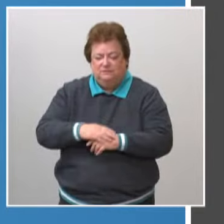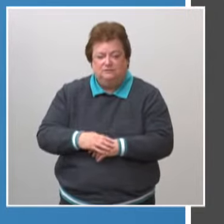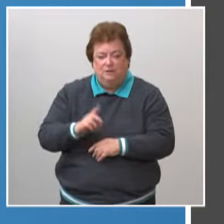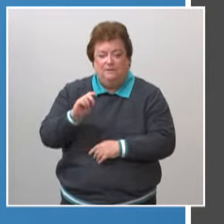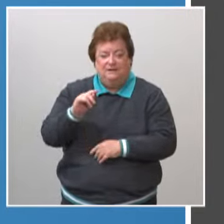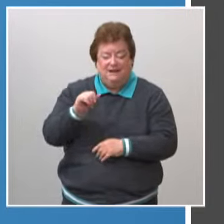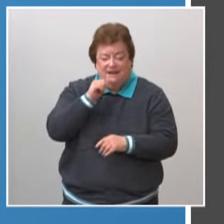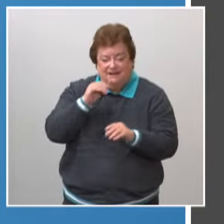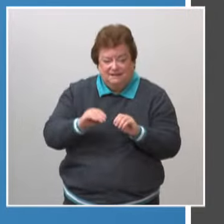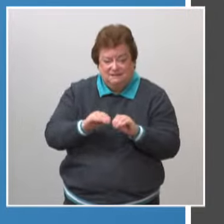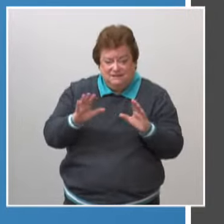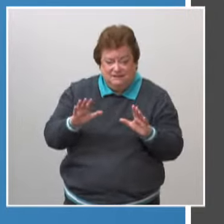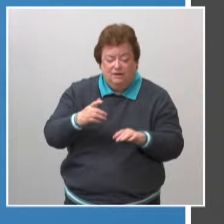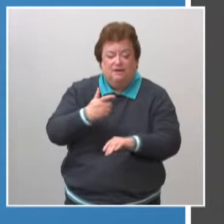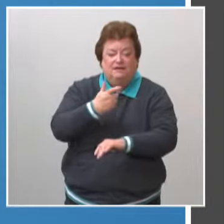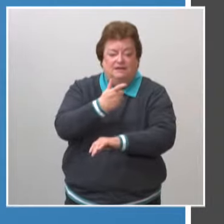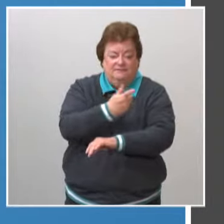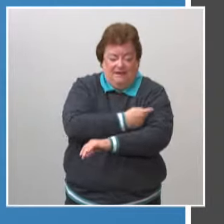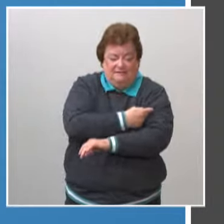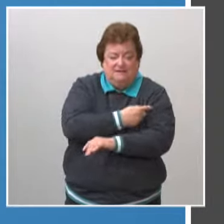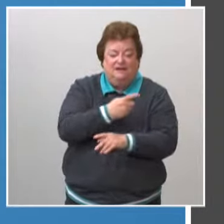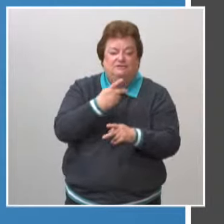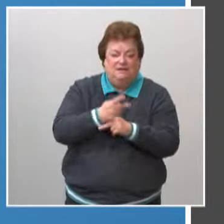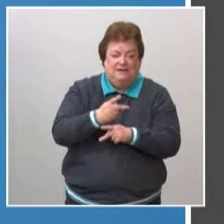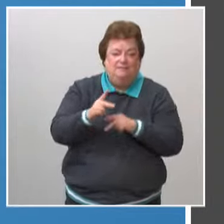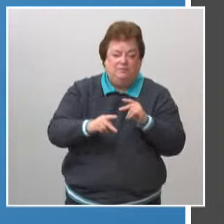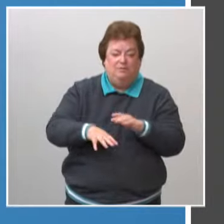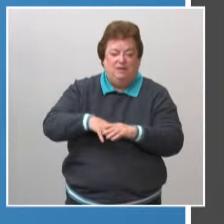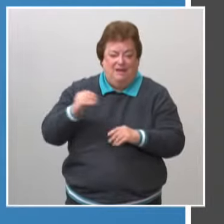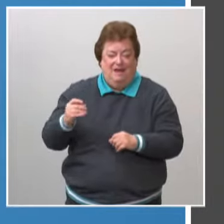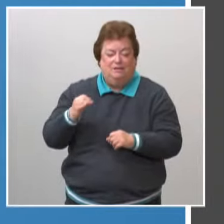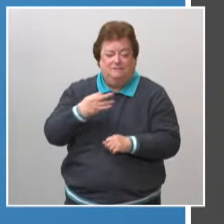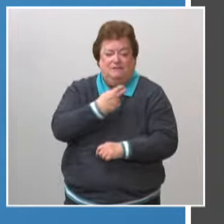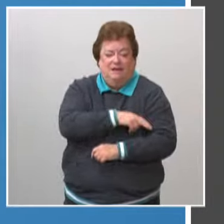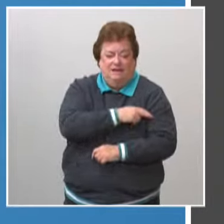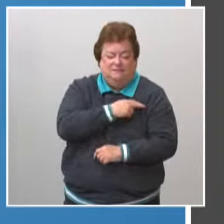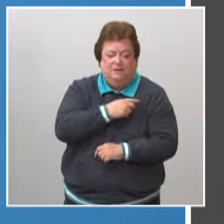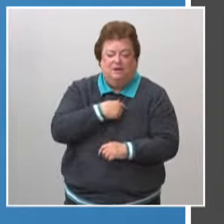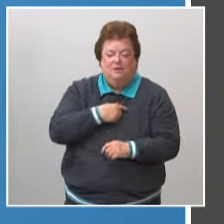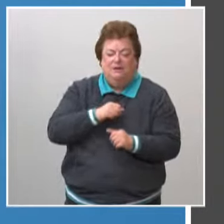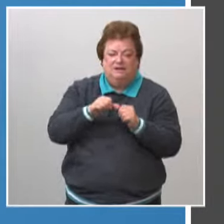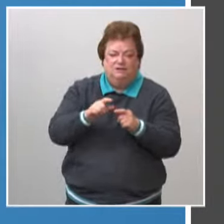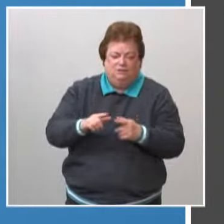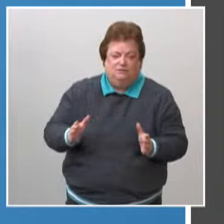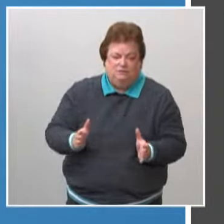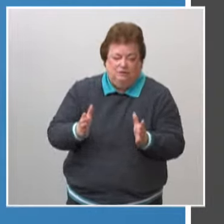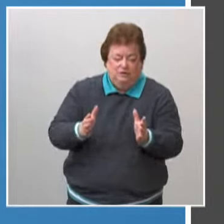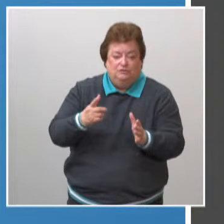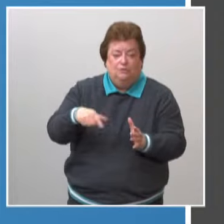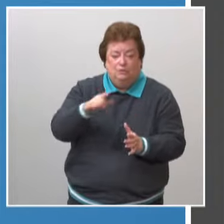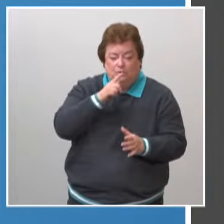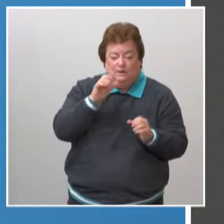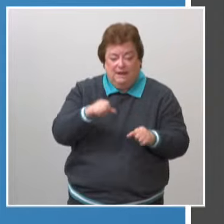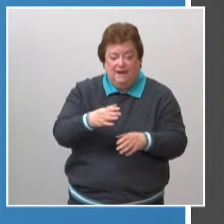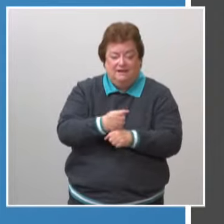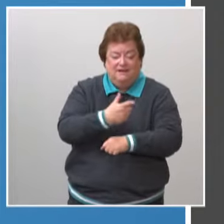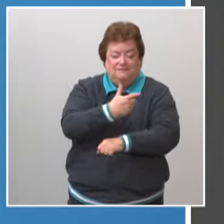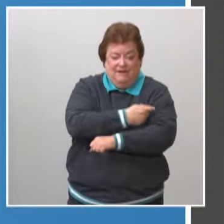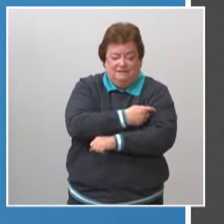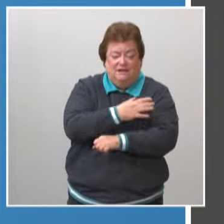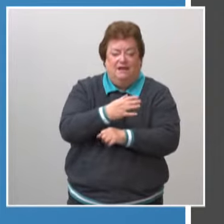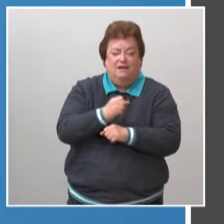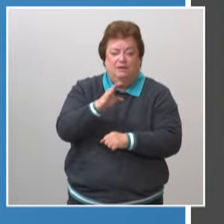clear. Vaccination helps keep people out of the hospital, and we continue to urge everyone who is eligible to get vaccinated and